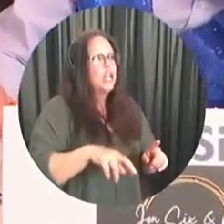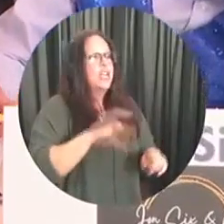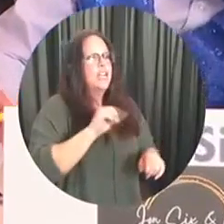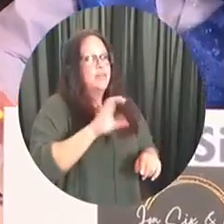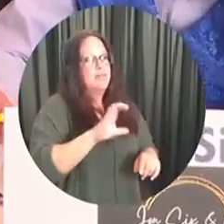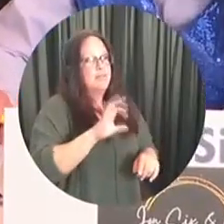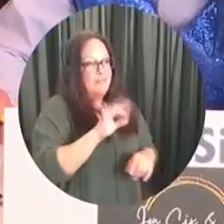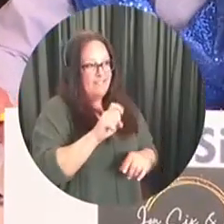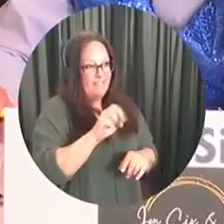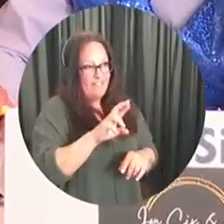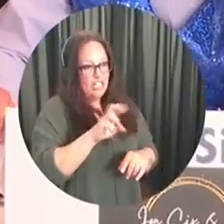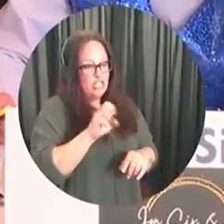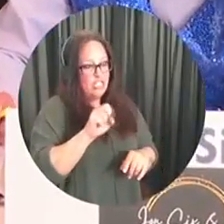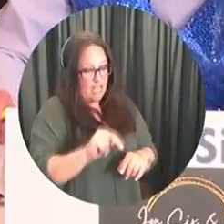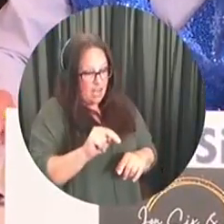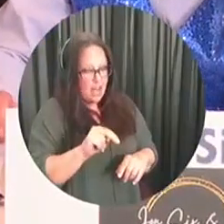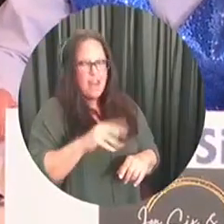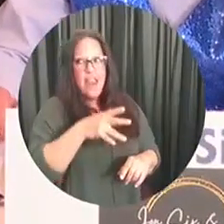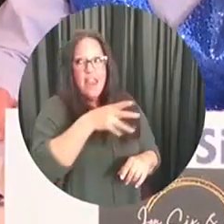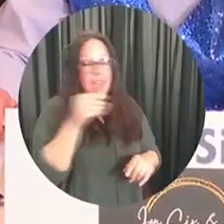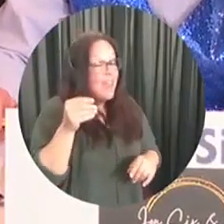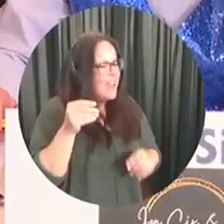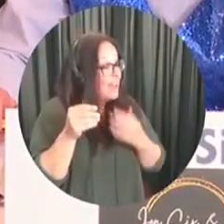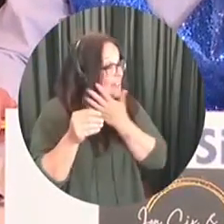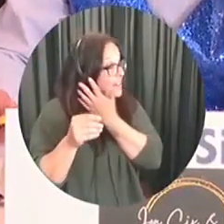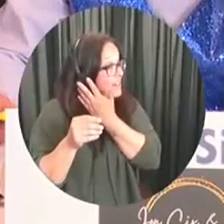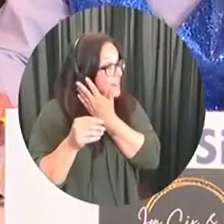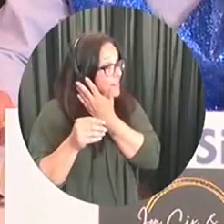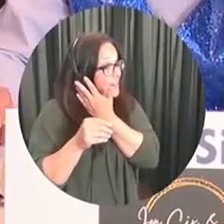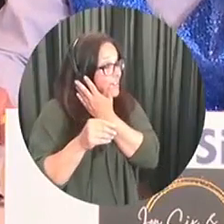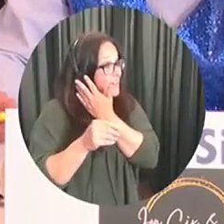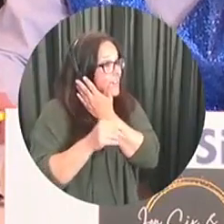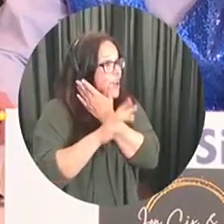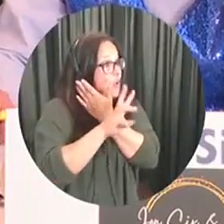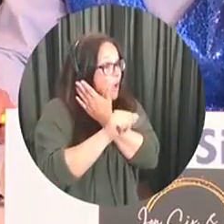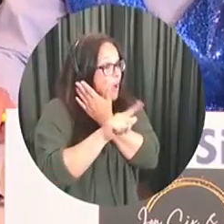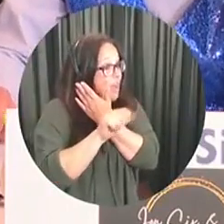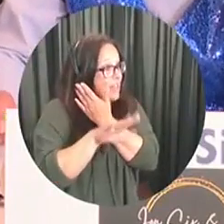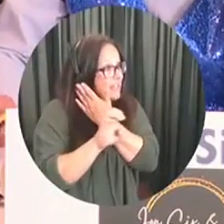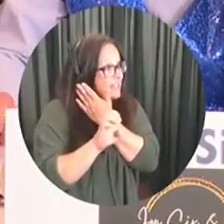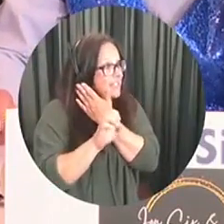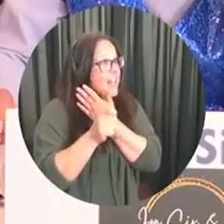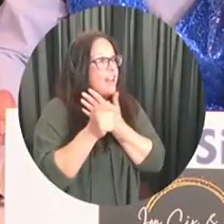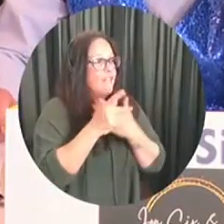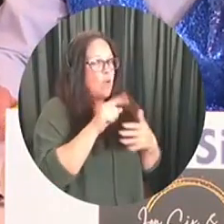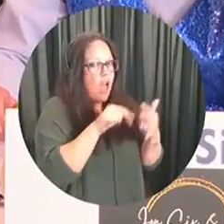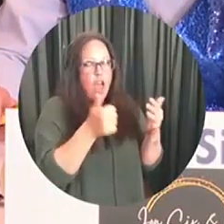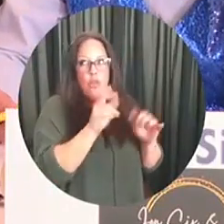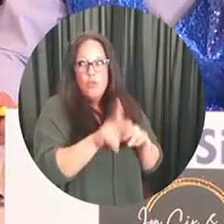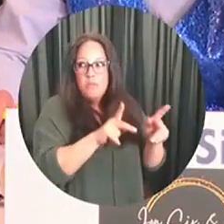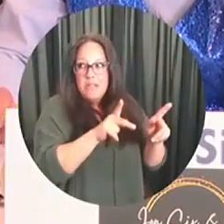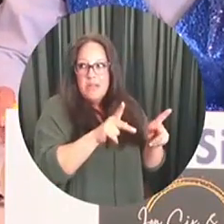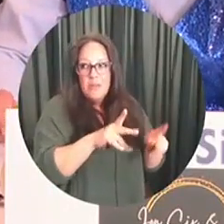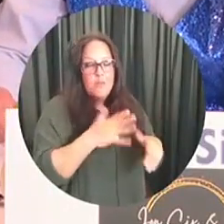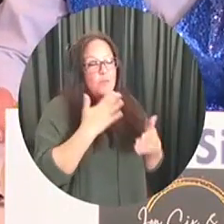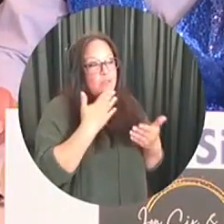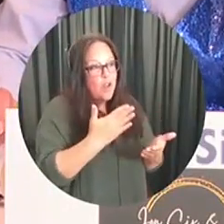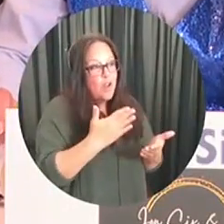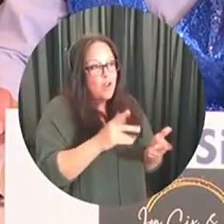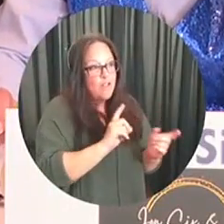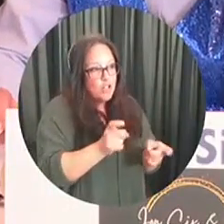I appreciate you so much. And West Wallace Focus is making a donation, and so is Jaberta White. And